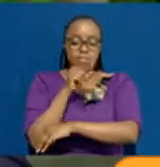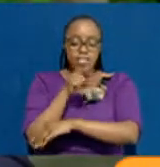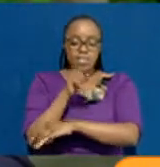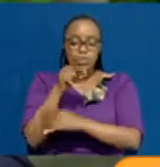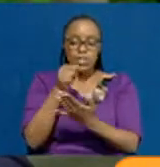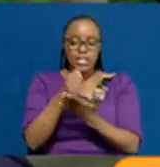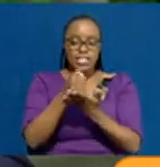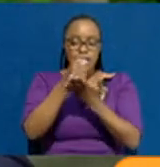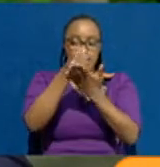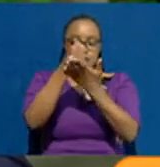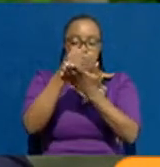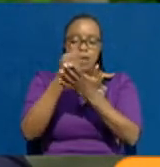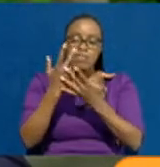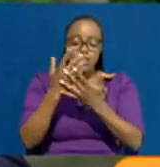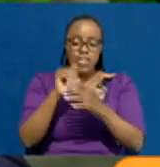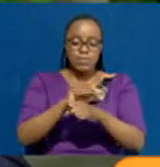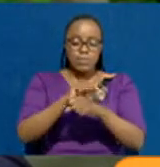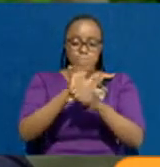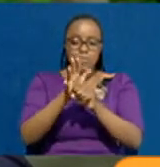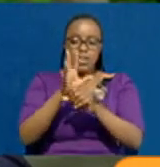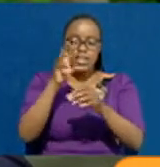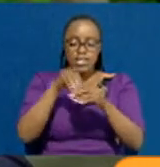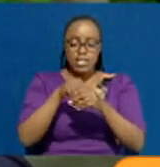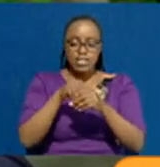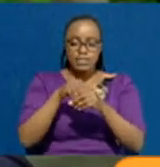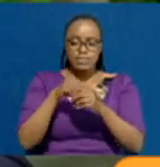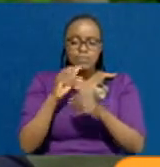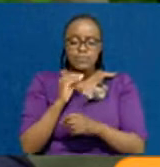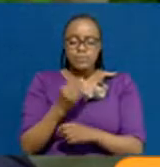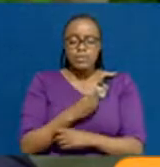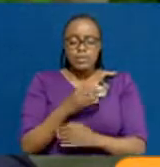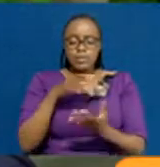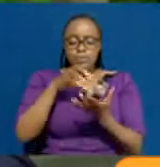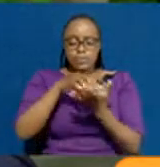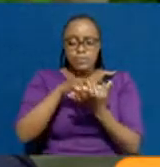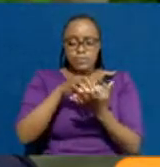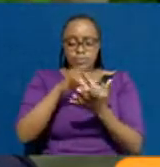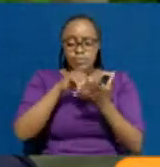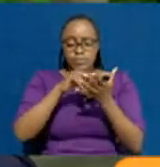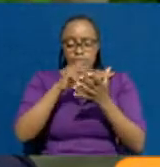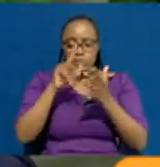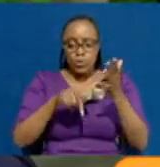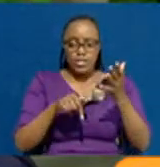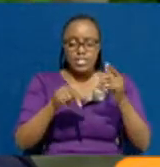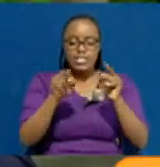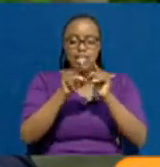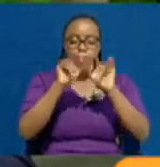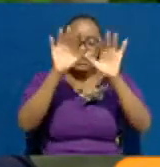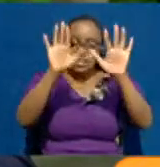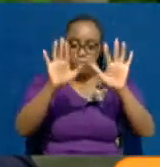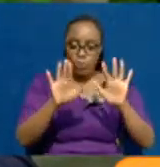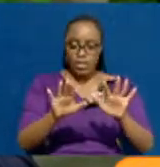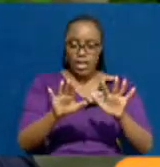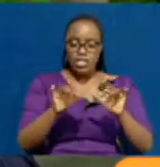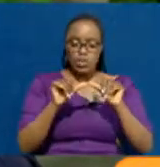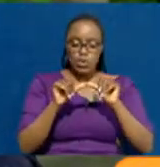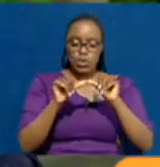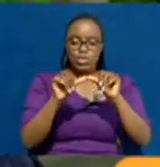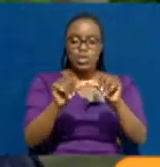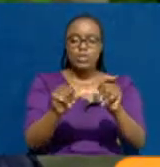kept actually the pandemic low in our setup, and therefore it is important to